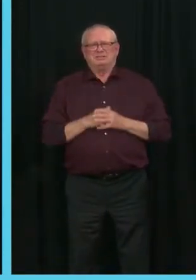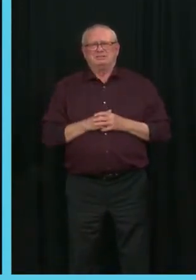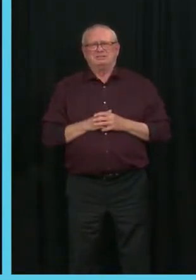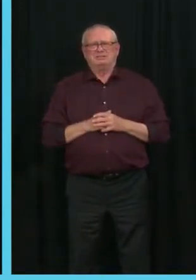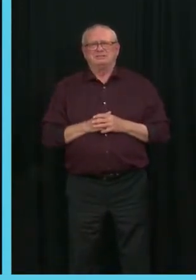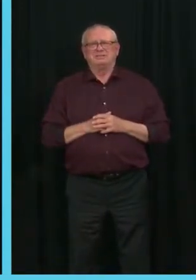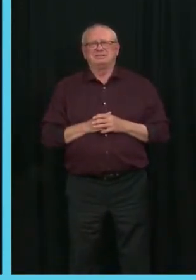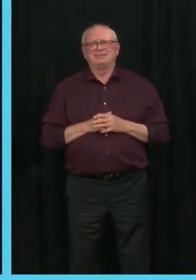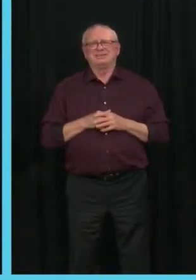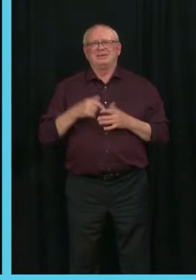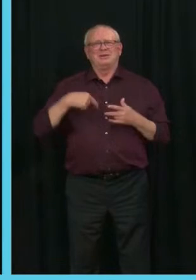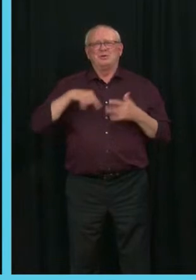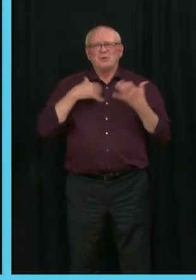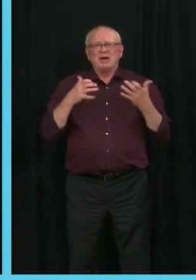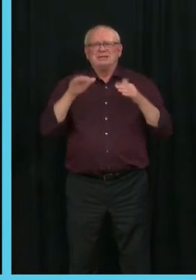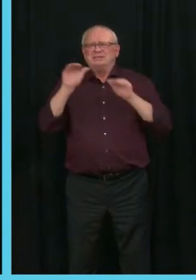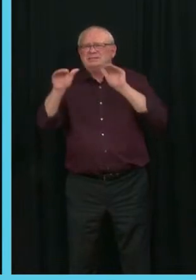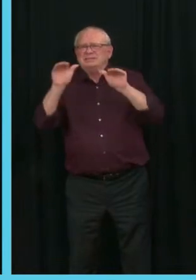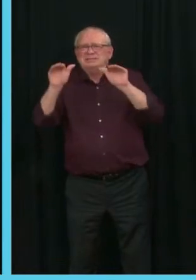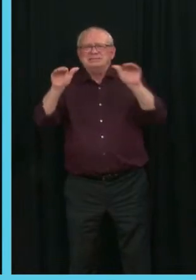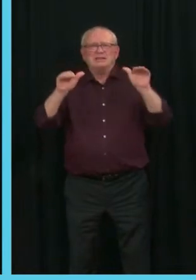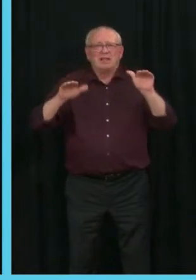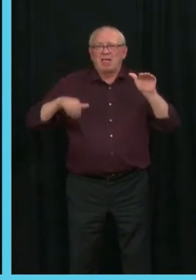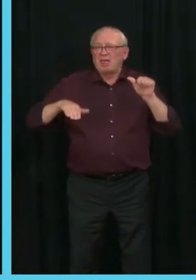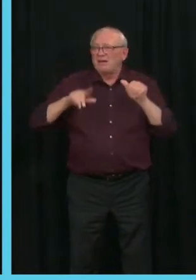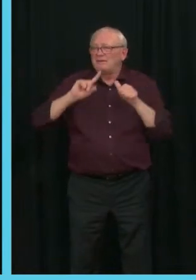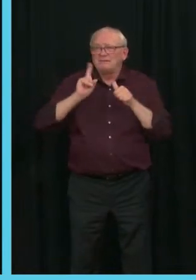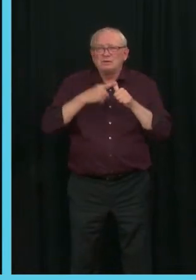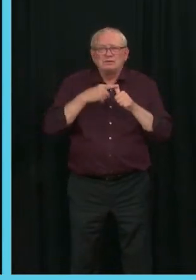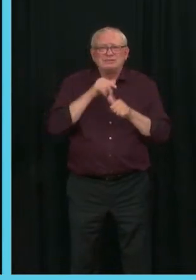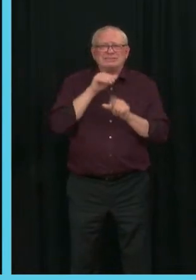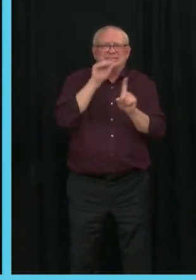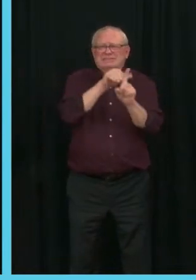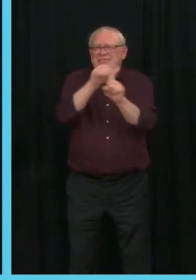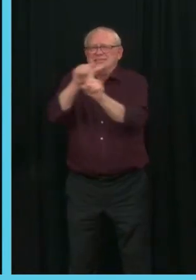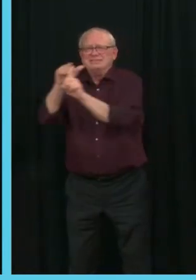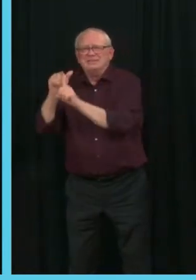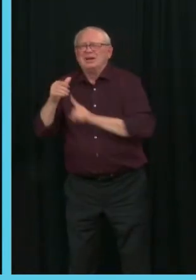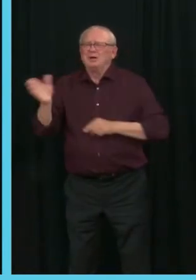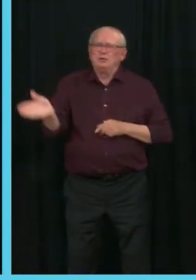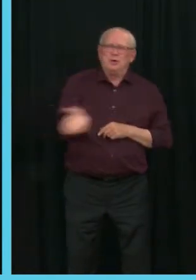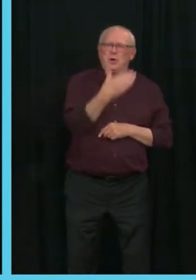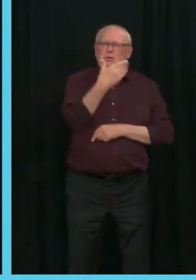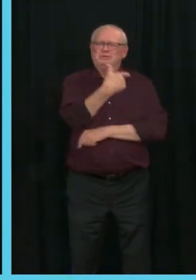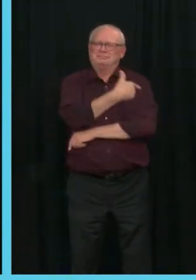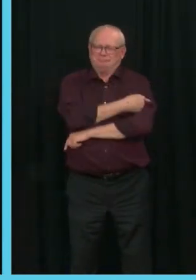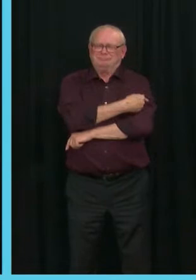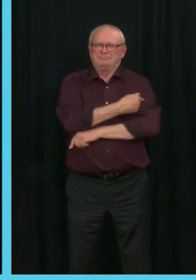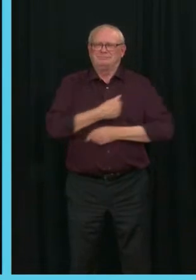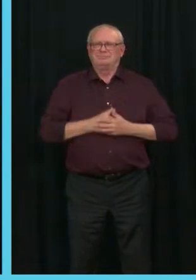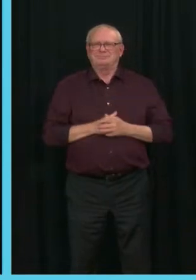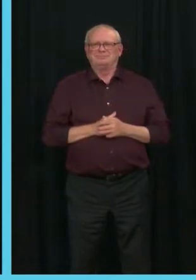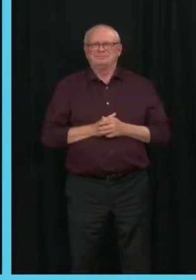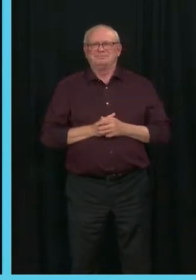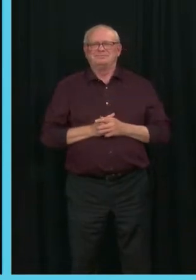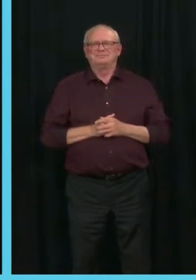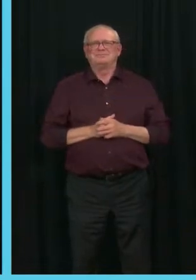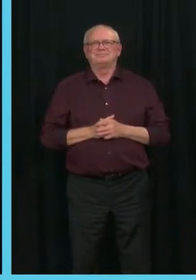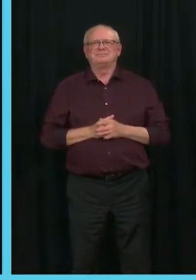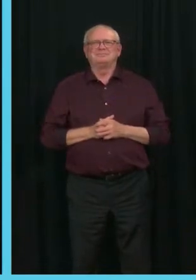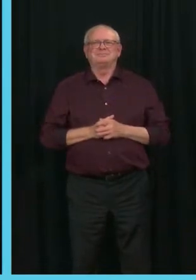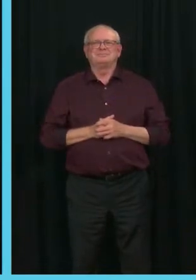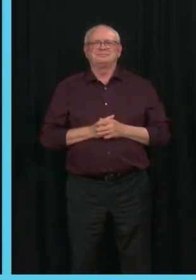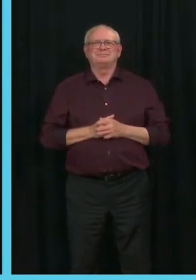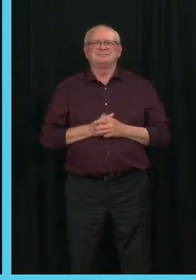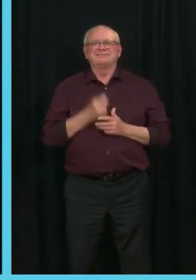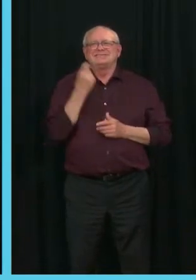who haven't been able to get a shot or have chosen not to. In the past few months, we've worked with partners to administer vaccines at